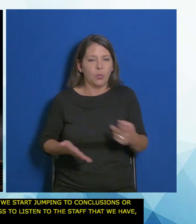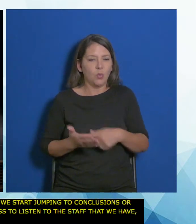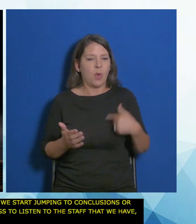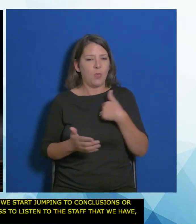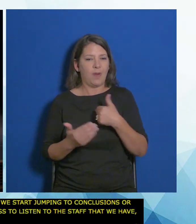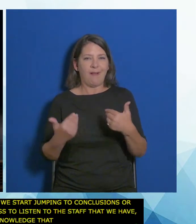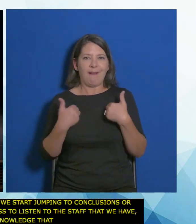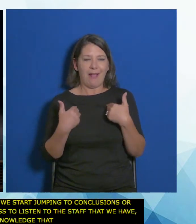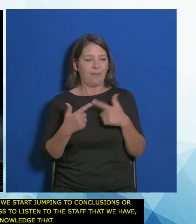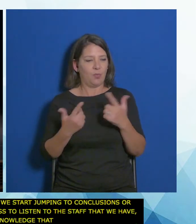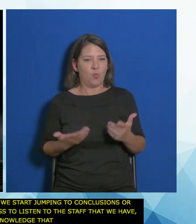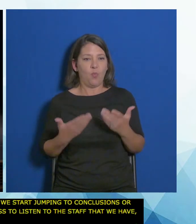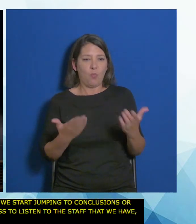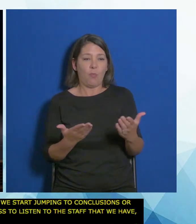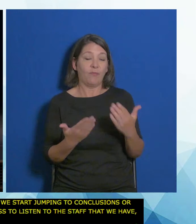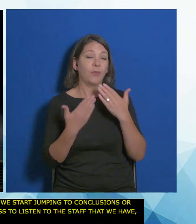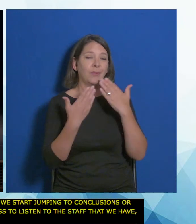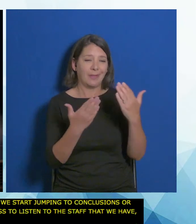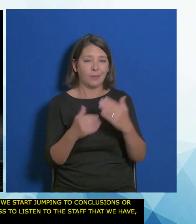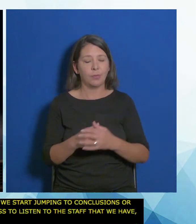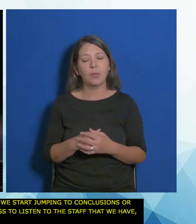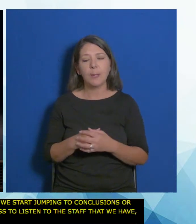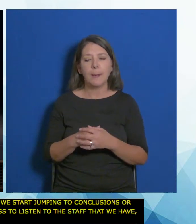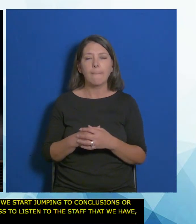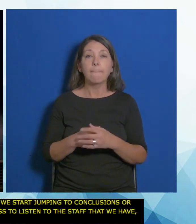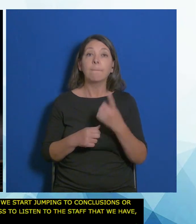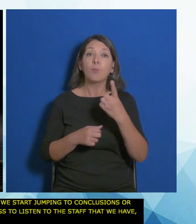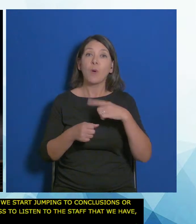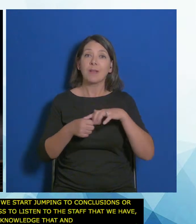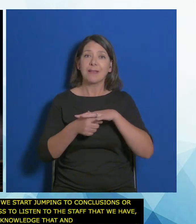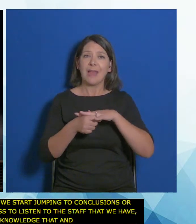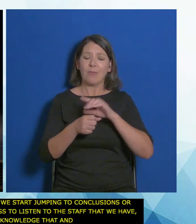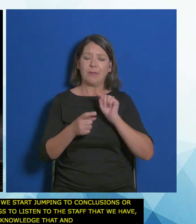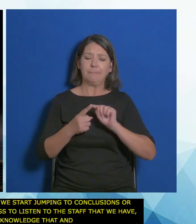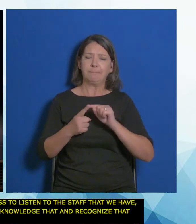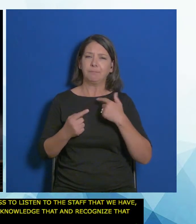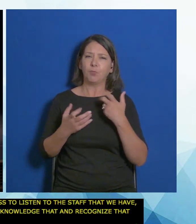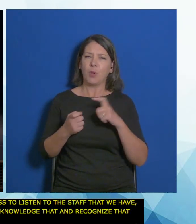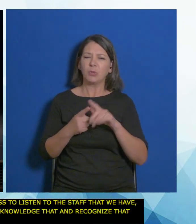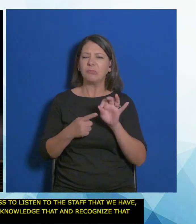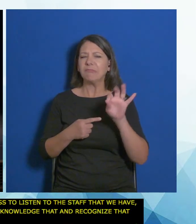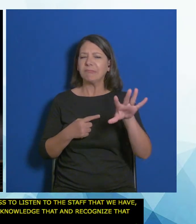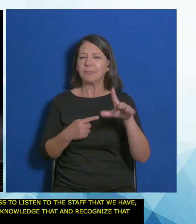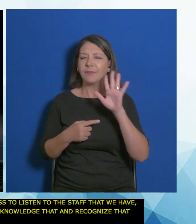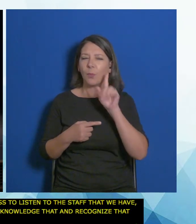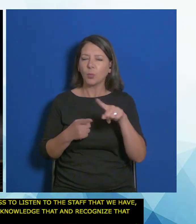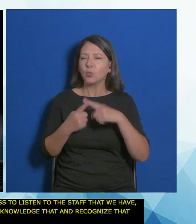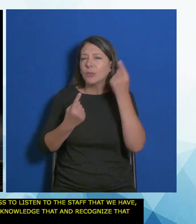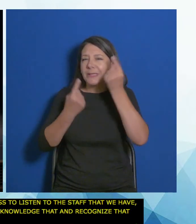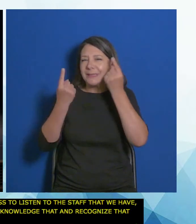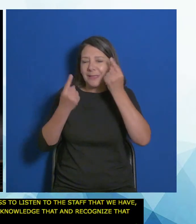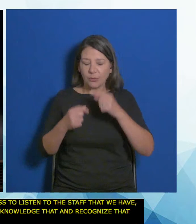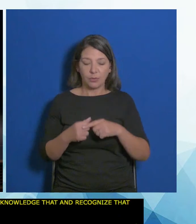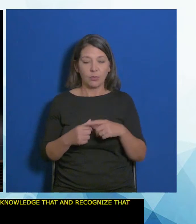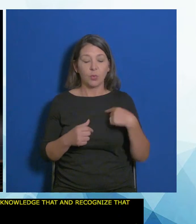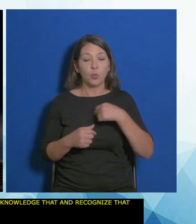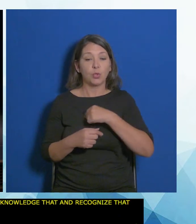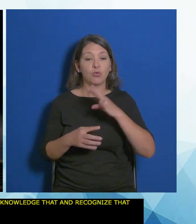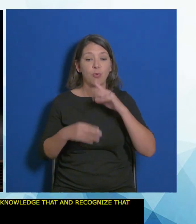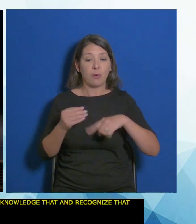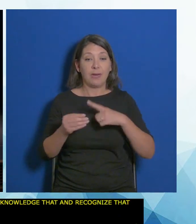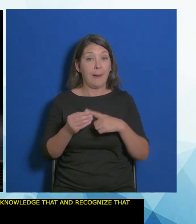that. One area that I did want to mention for consideration is that when we talk about